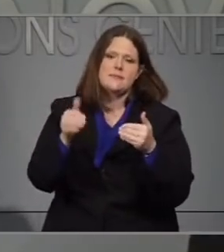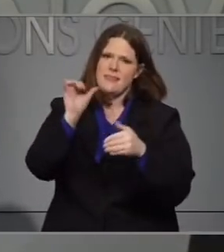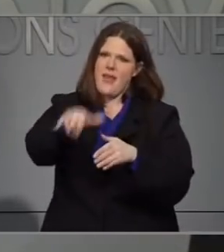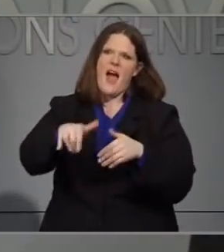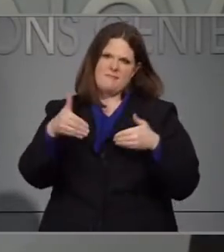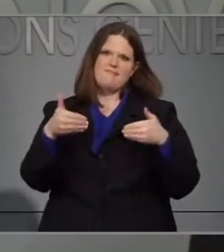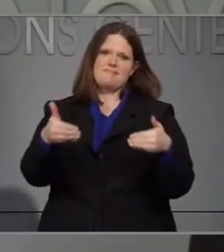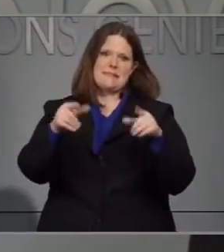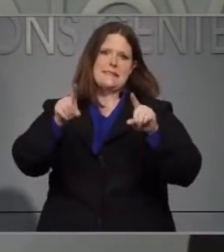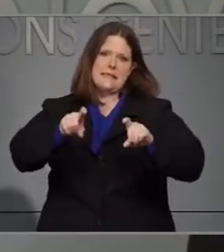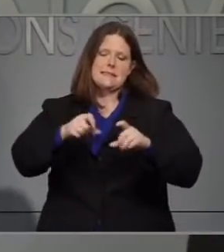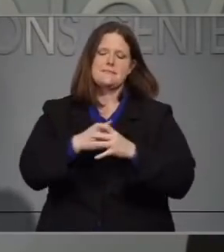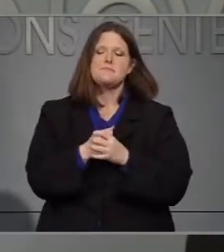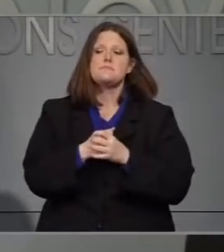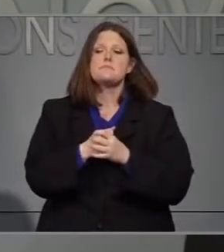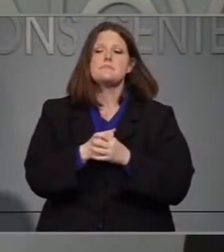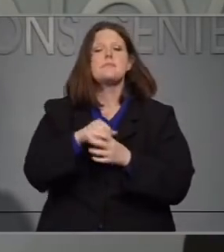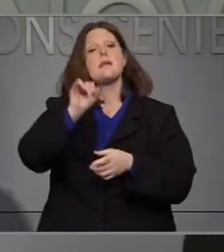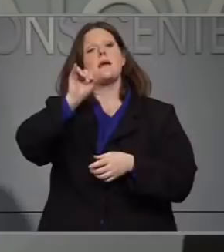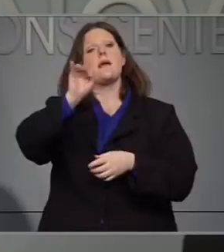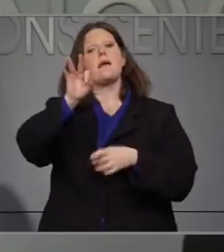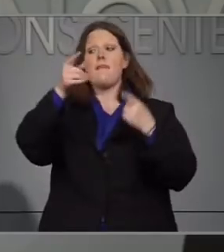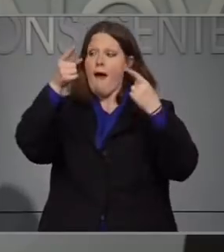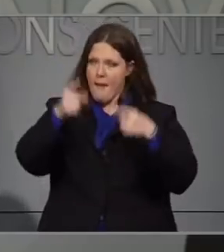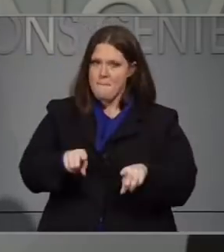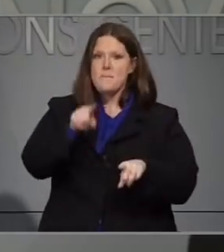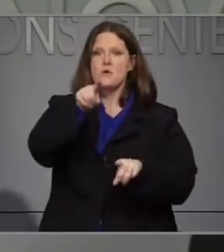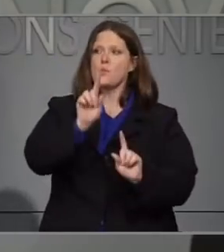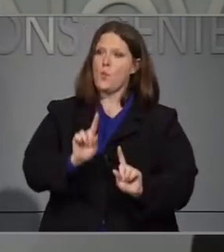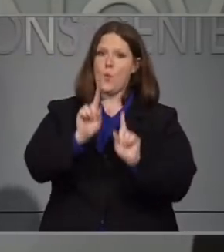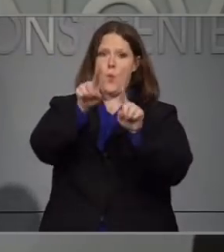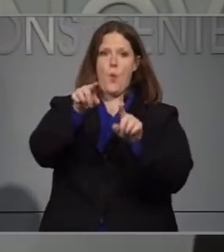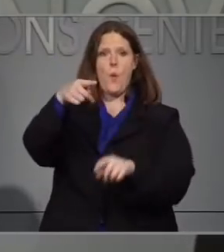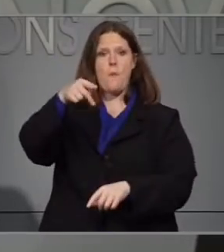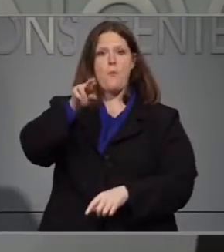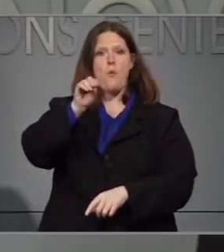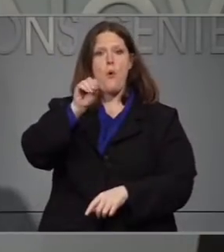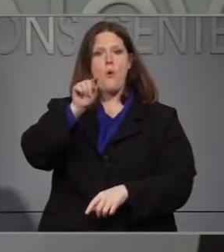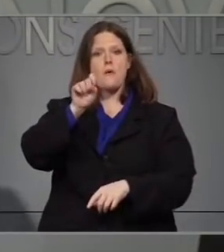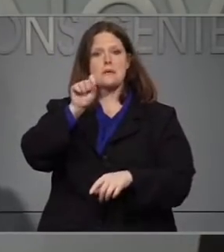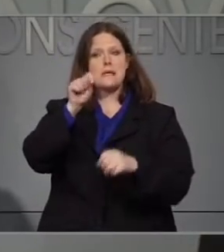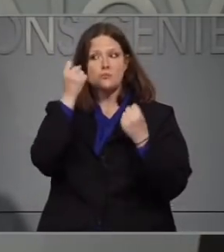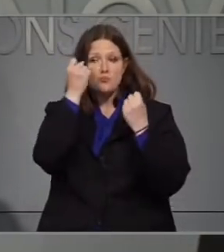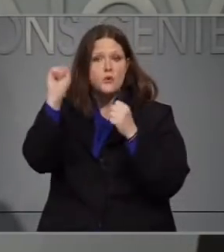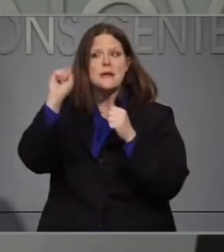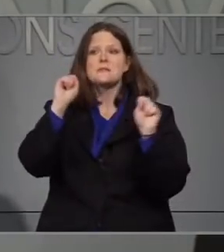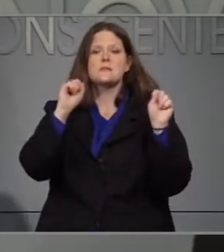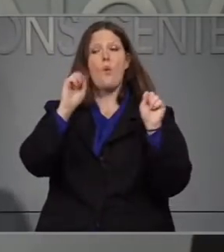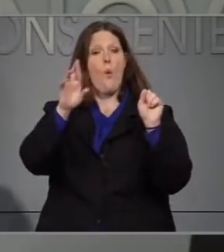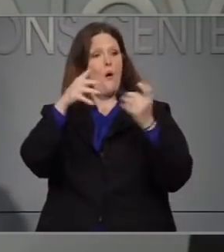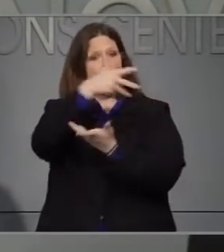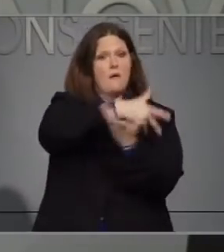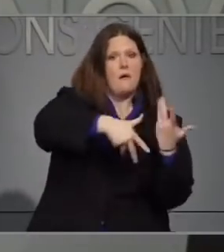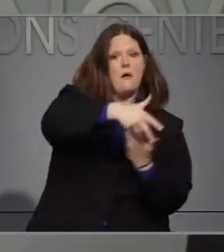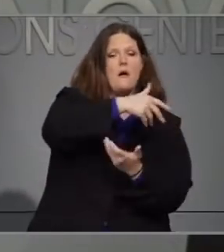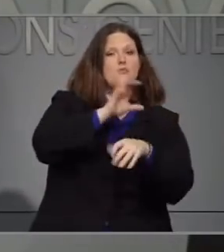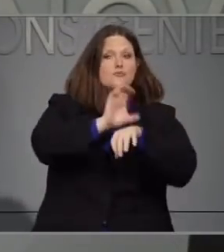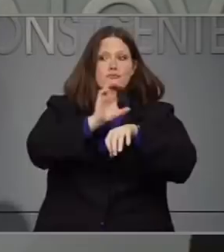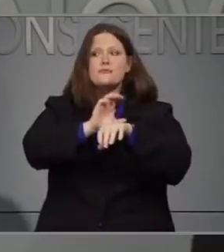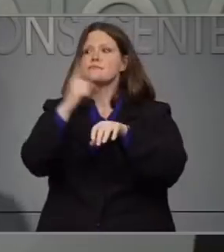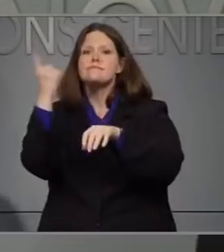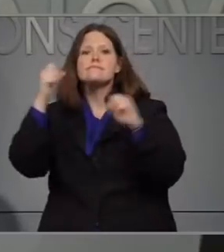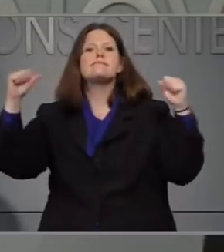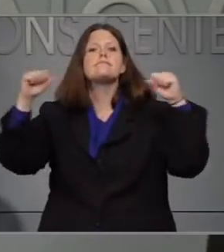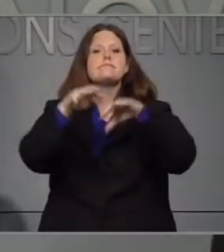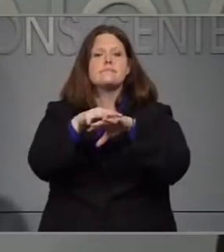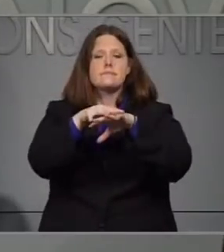And we have been saying if you attended a protest or other mass gathering, you should get tested as well. So that's where